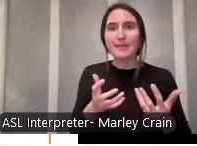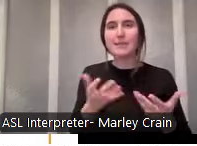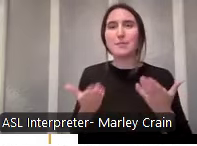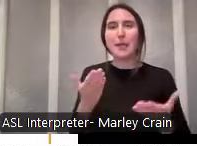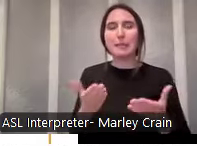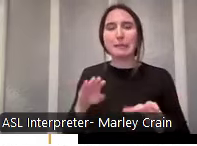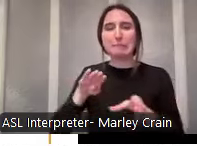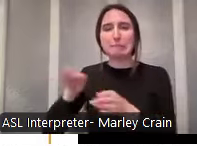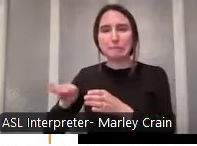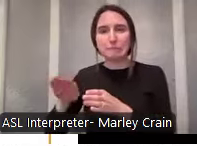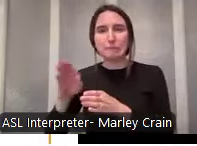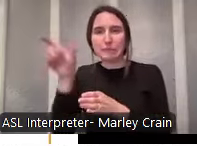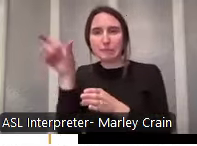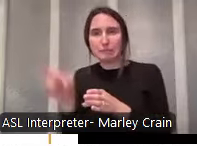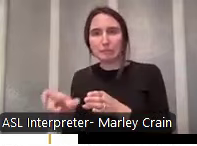options instead.